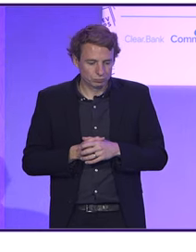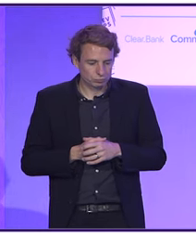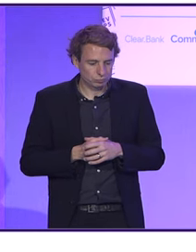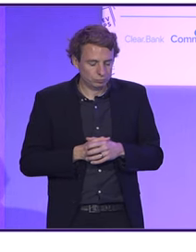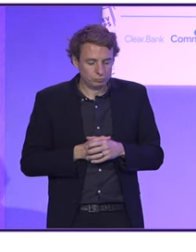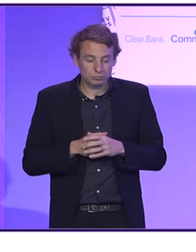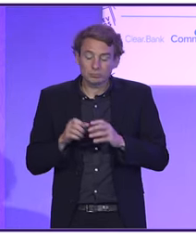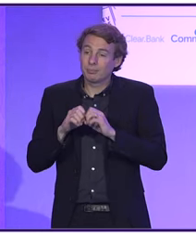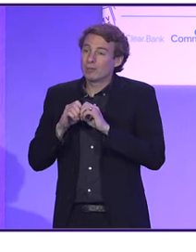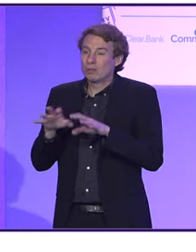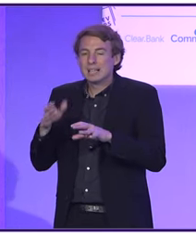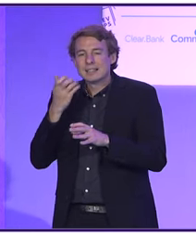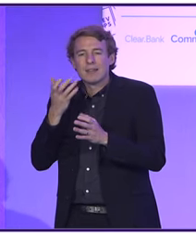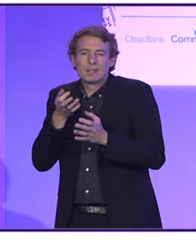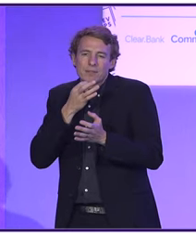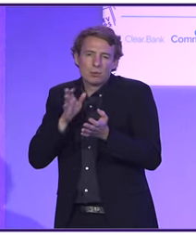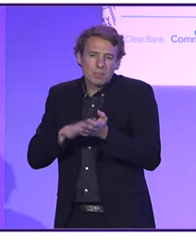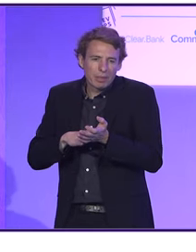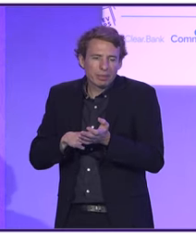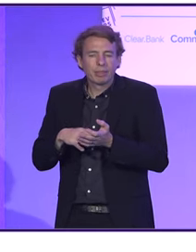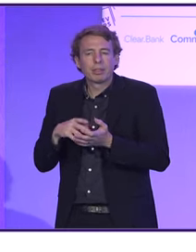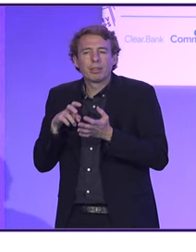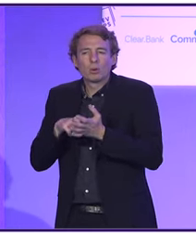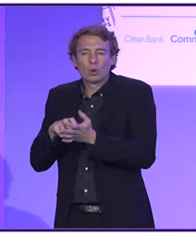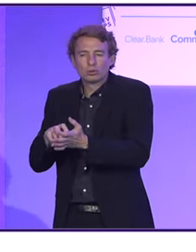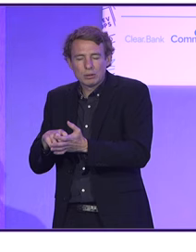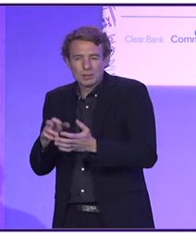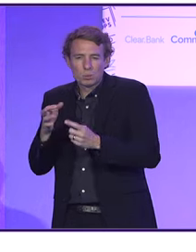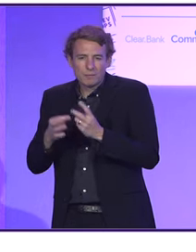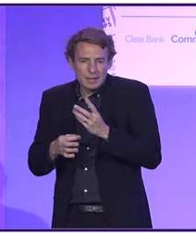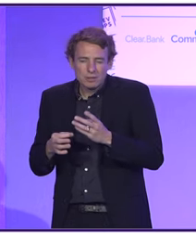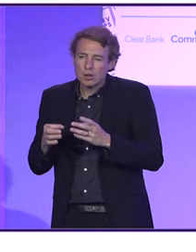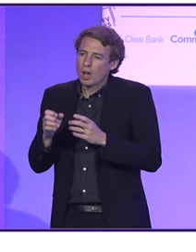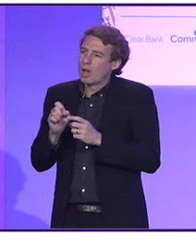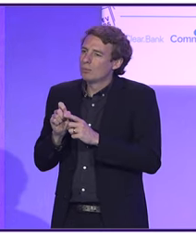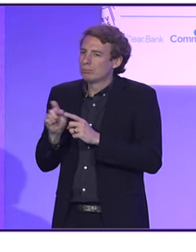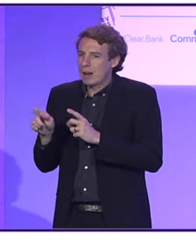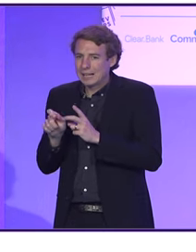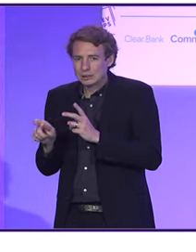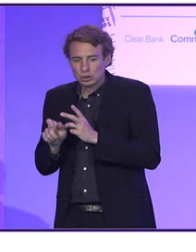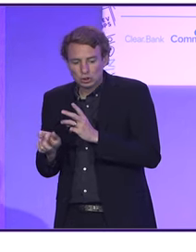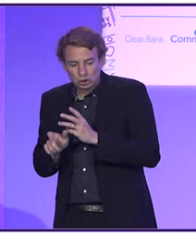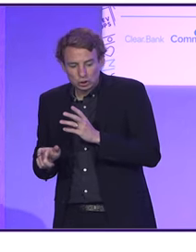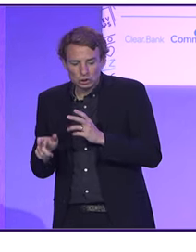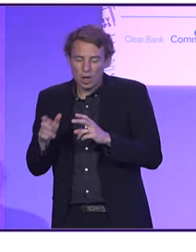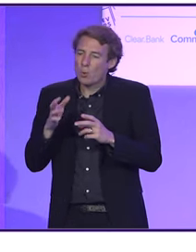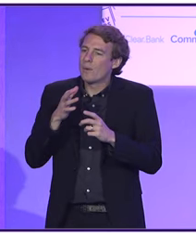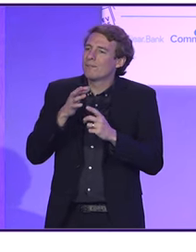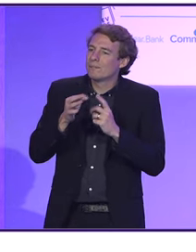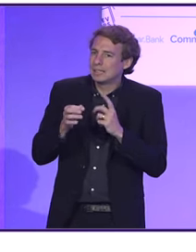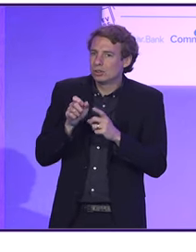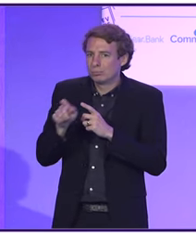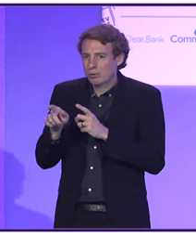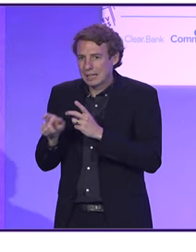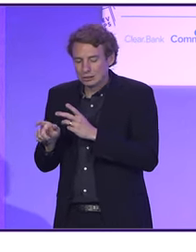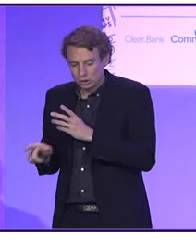The releases happen every couple of months when contractual features are developed. In terms of branching, pretty simple. You've got feature branches being merged into a release candidate branch,